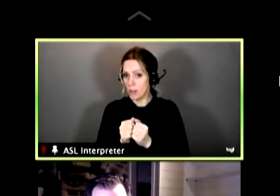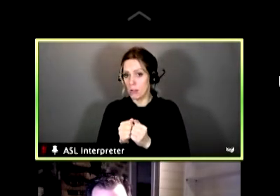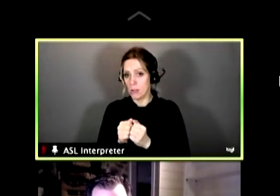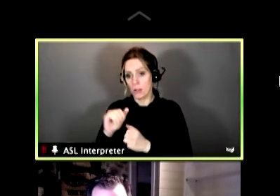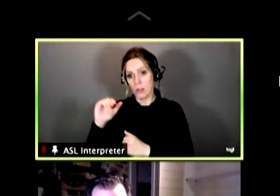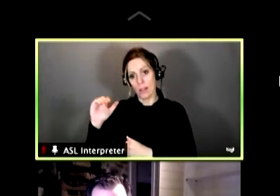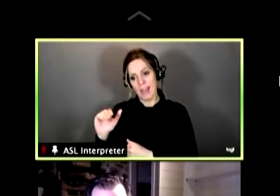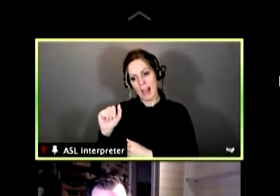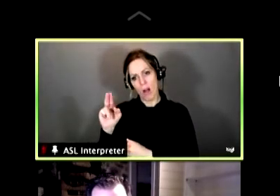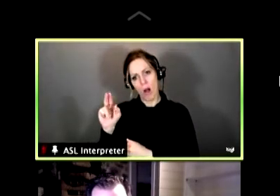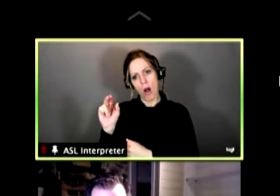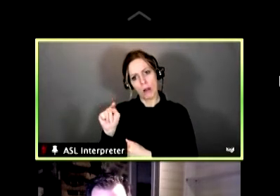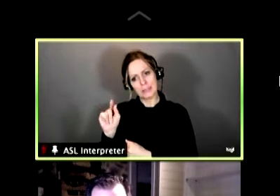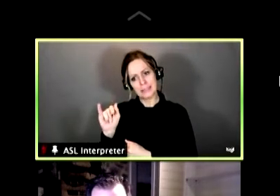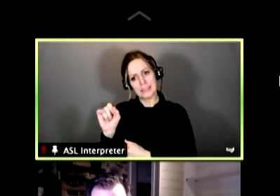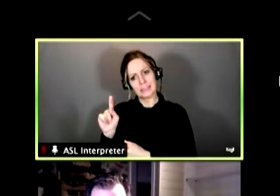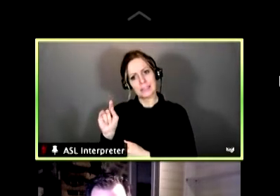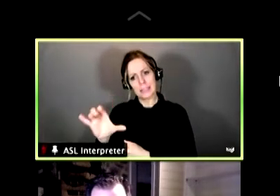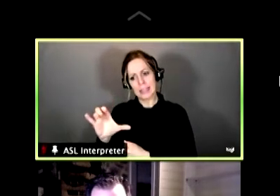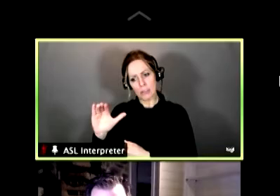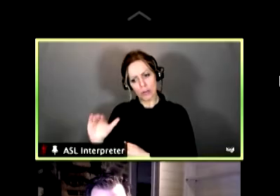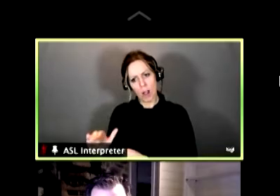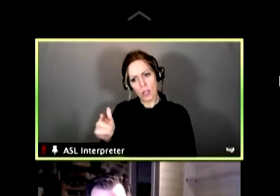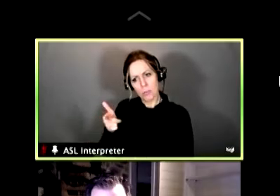being shot, should never have happened.